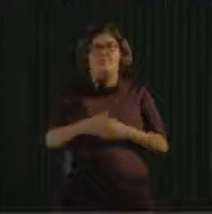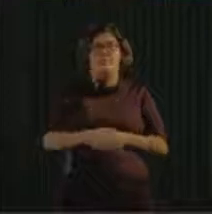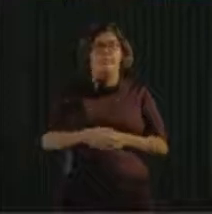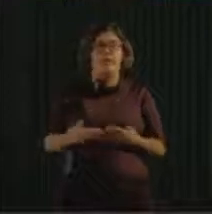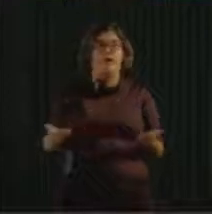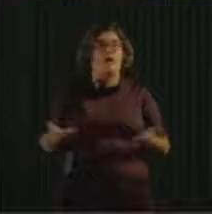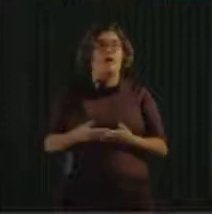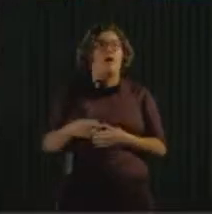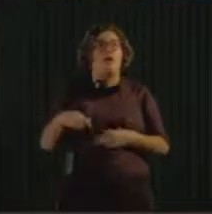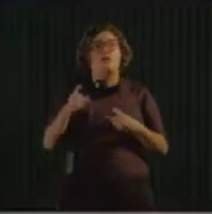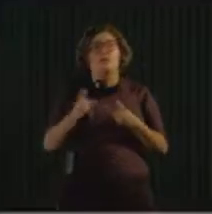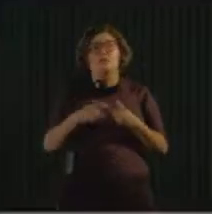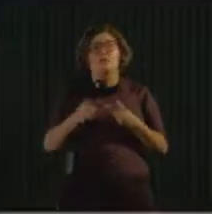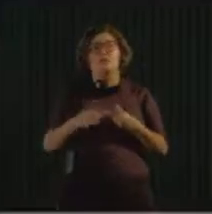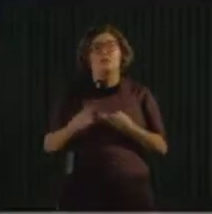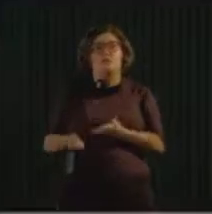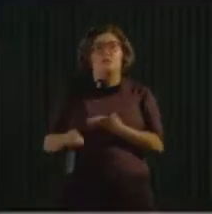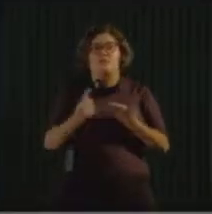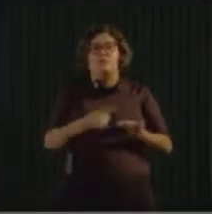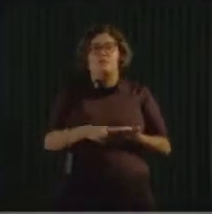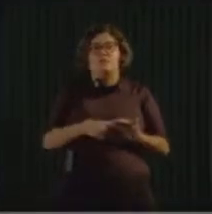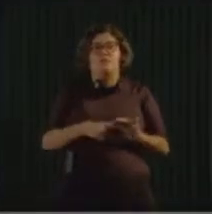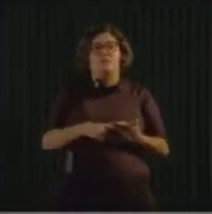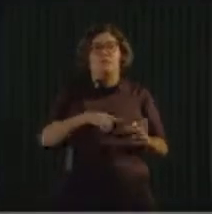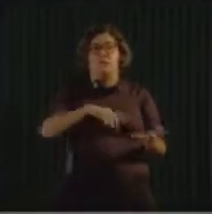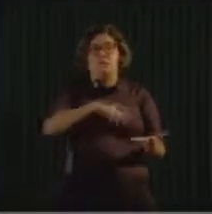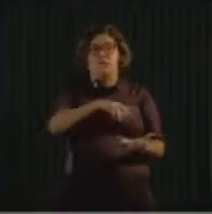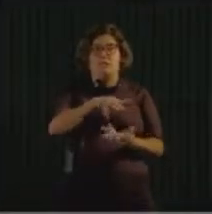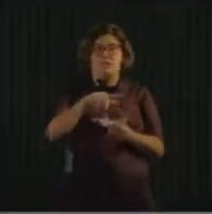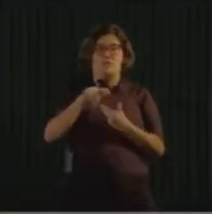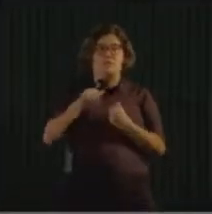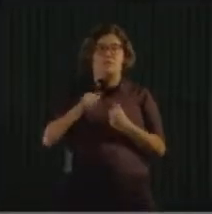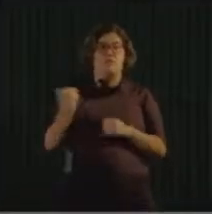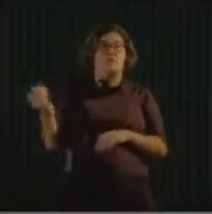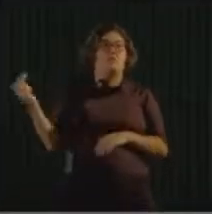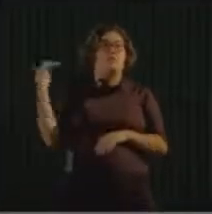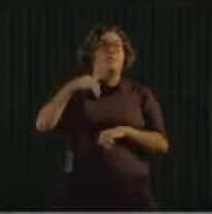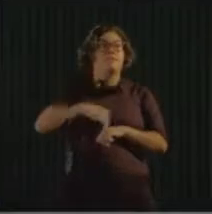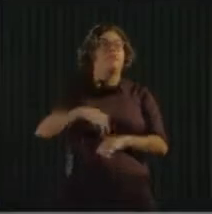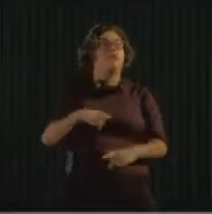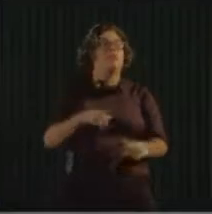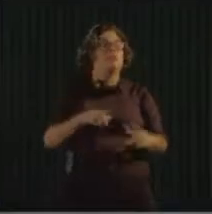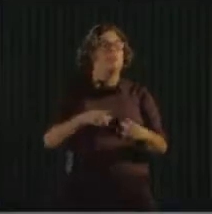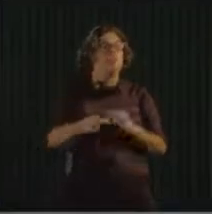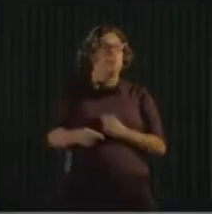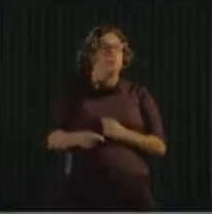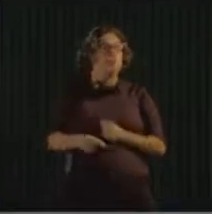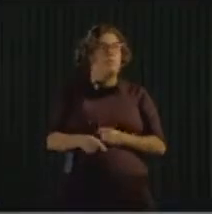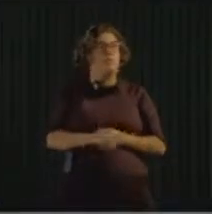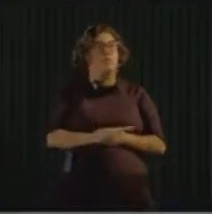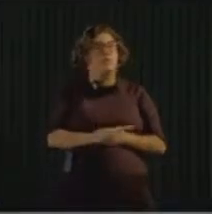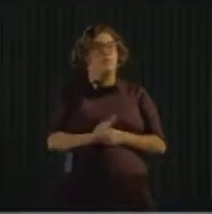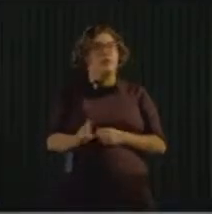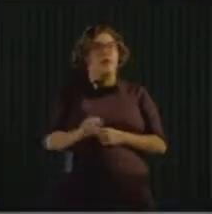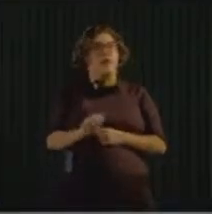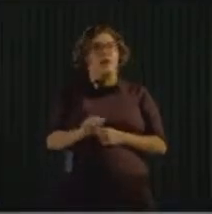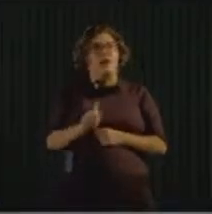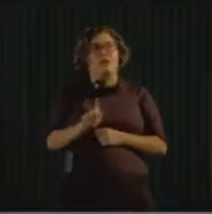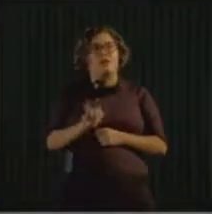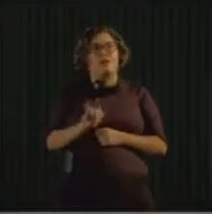Agora a gente vai ouvir nossa segunda convidada internacional que vem do Japão. Ela é a